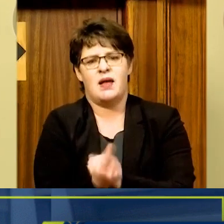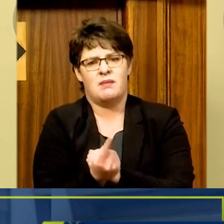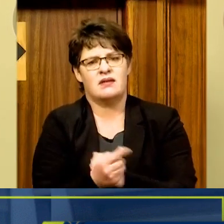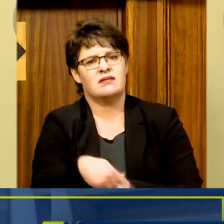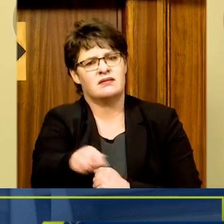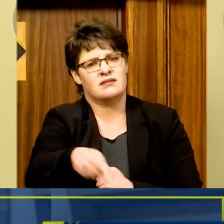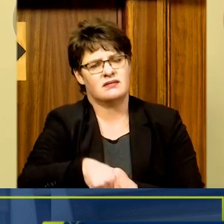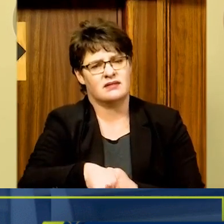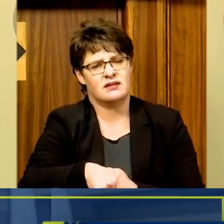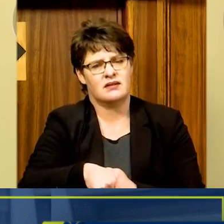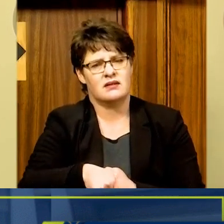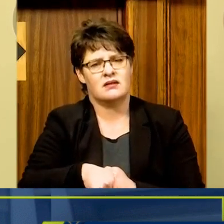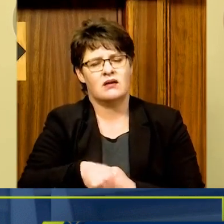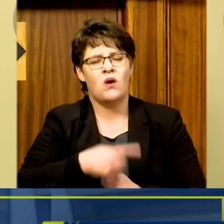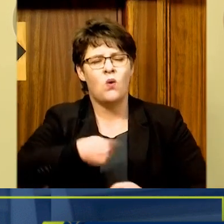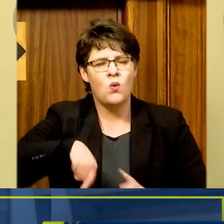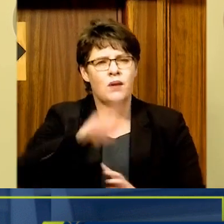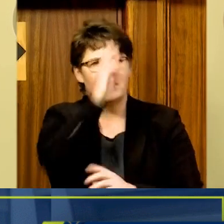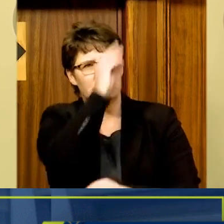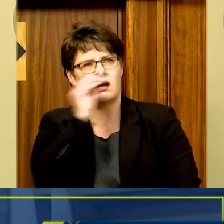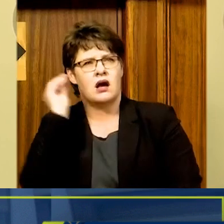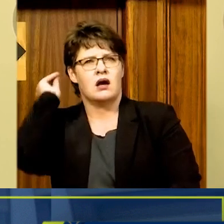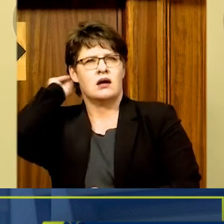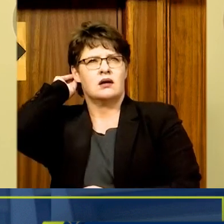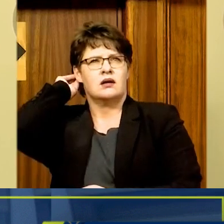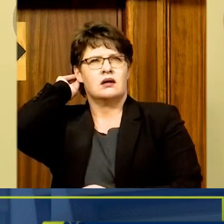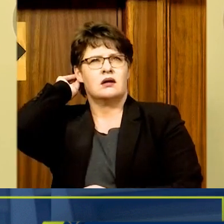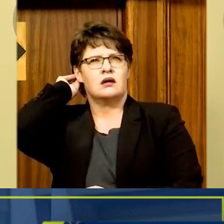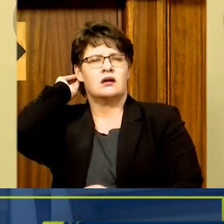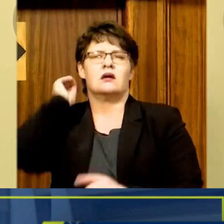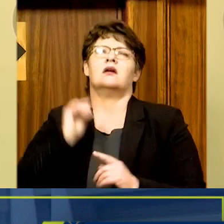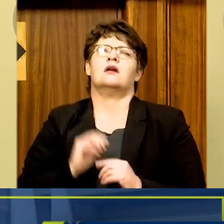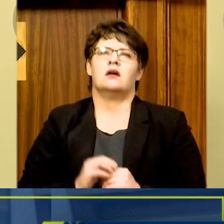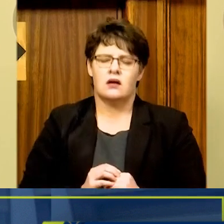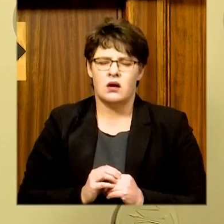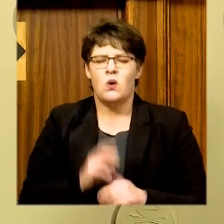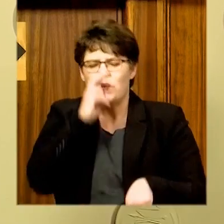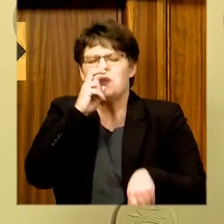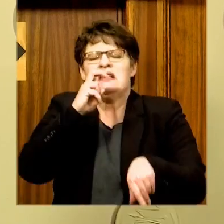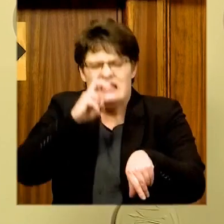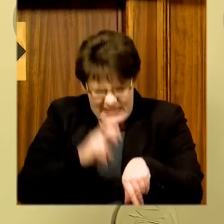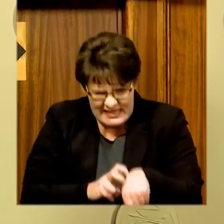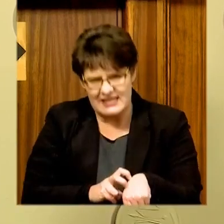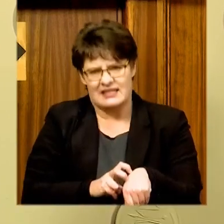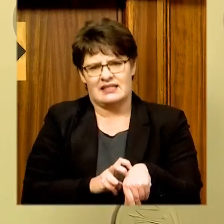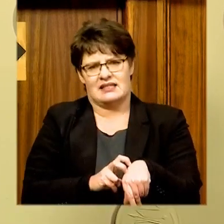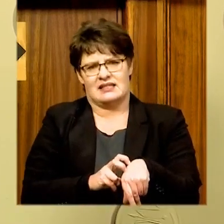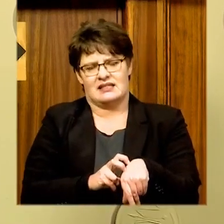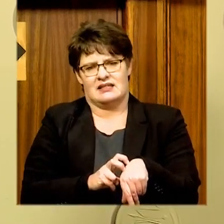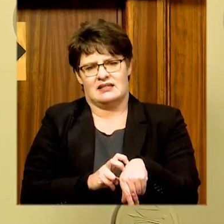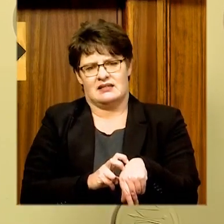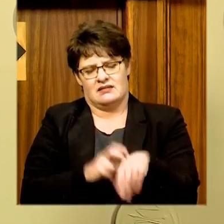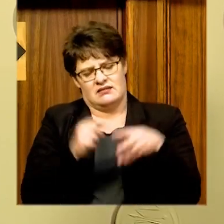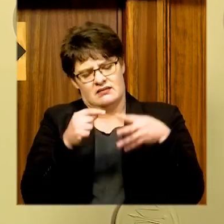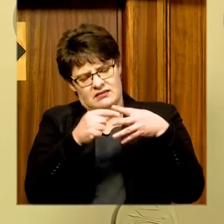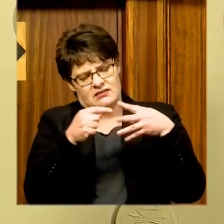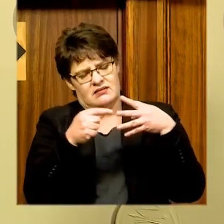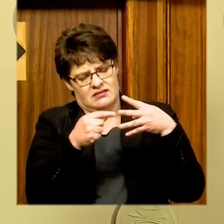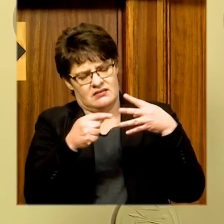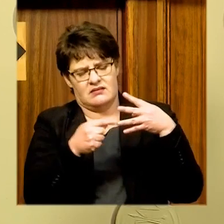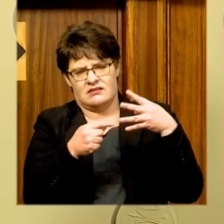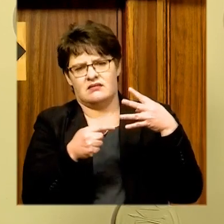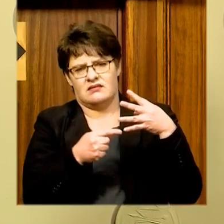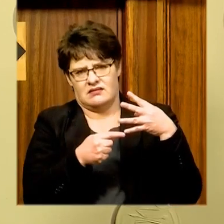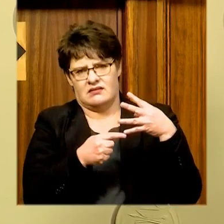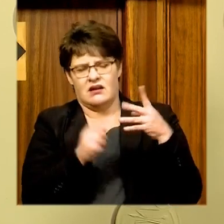ahead, we need to remind ourselves of the absolute necessity of the measures we